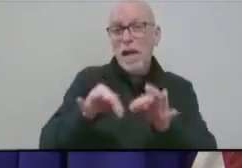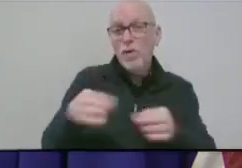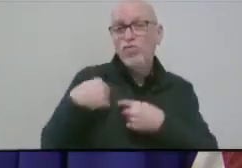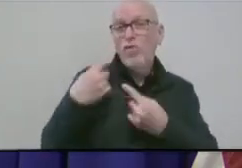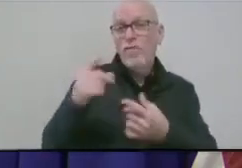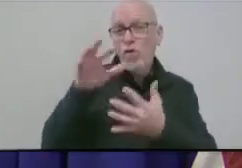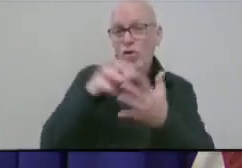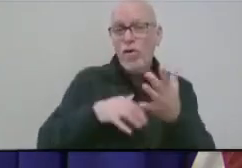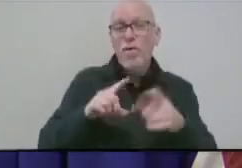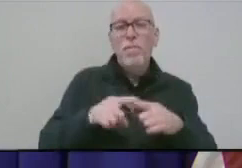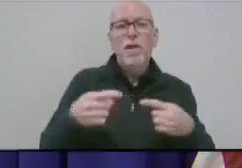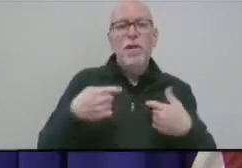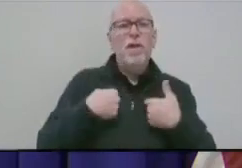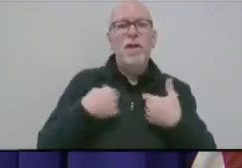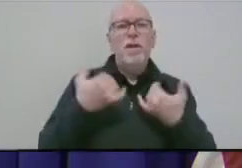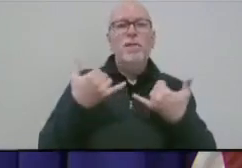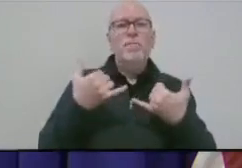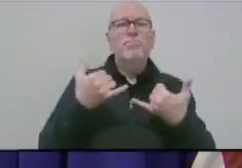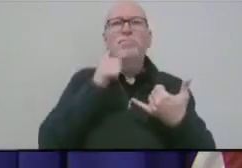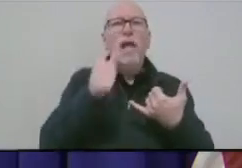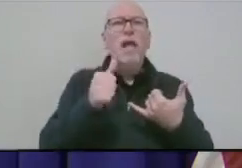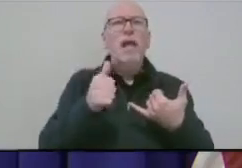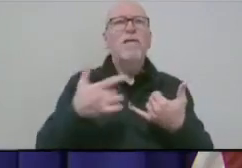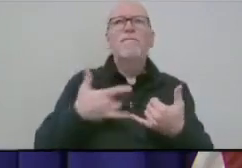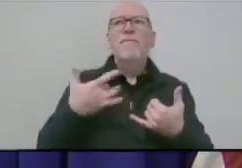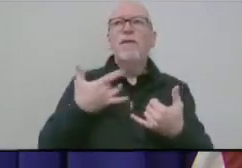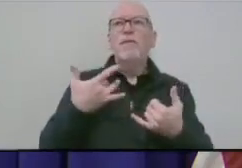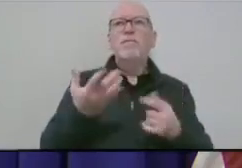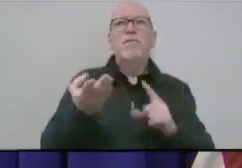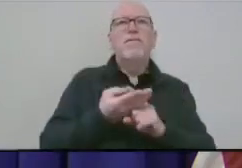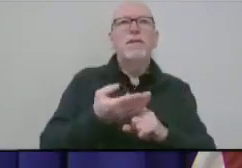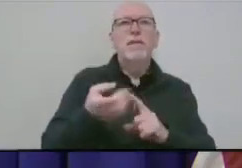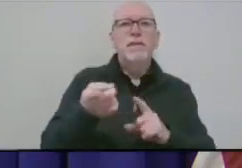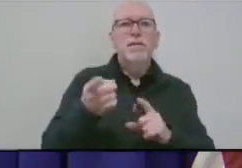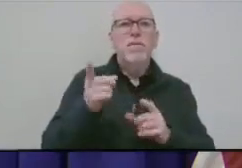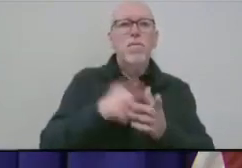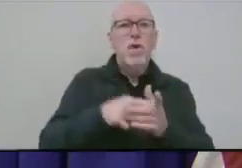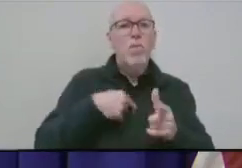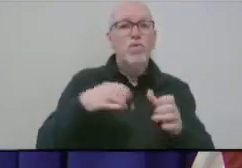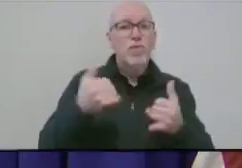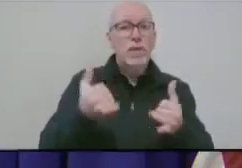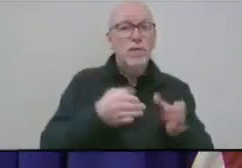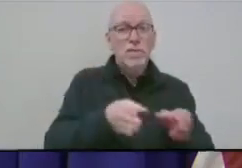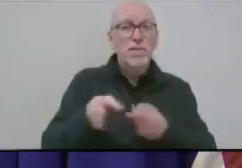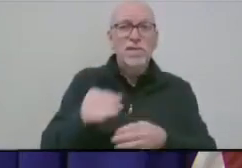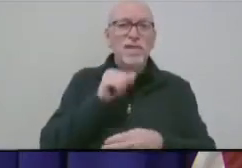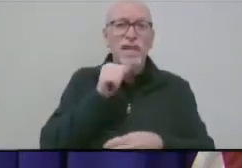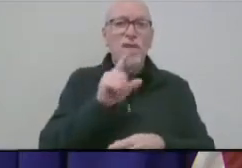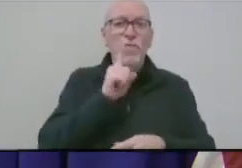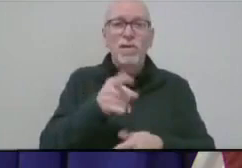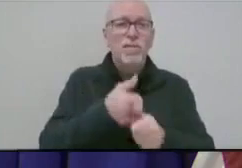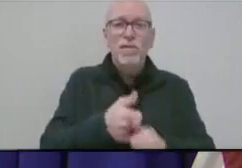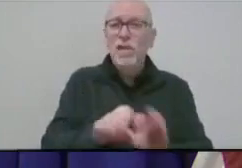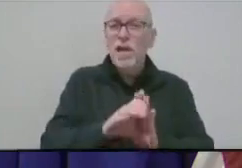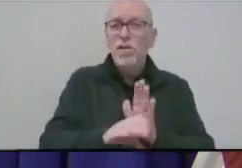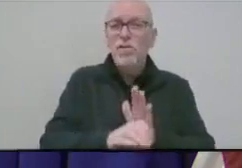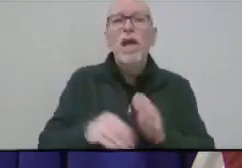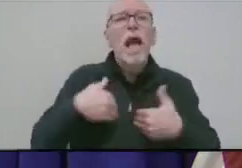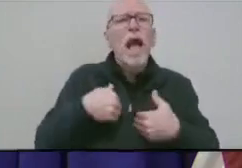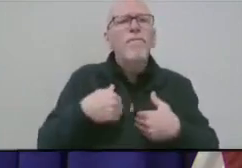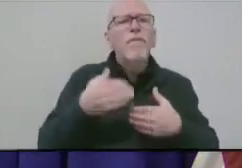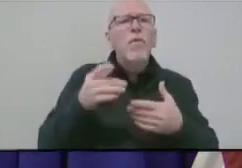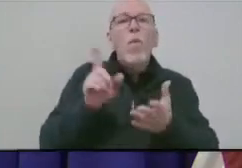But I remain unconvinced that the paths that we're going down right now are constitutional. There are ways to get at